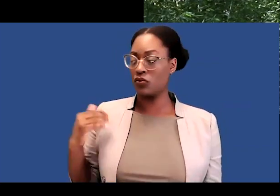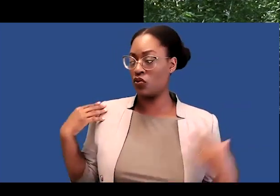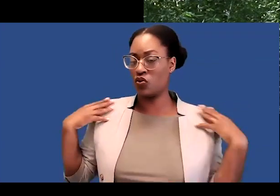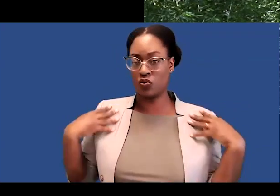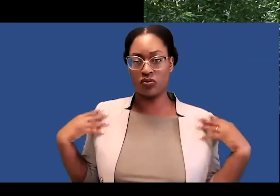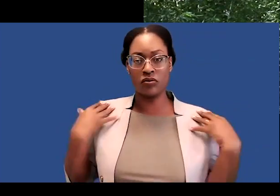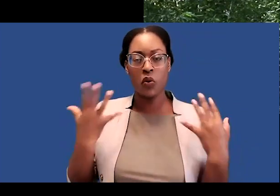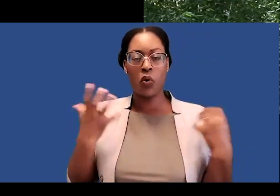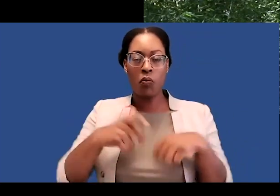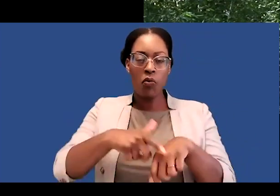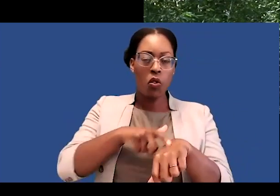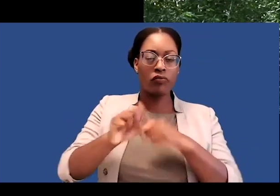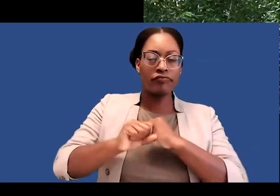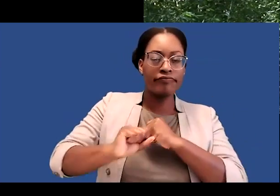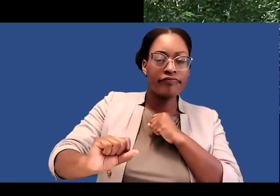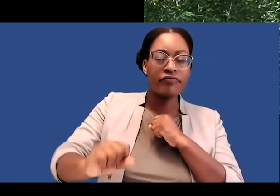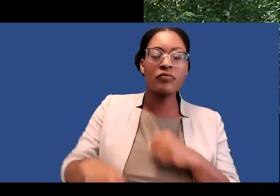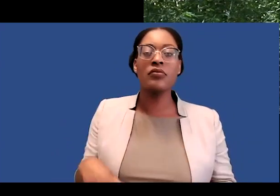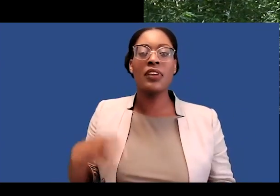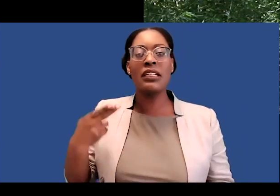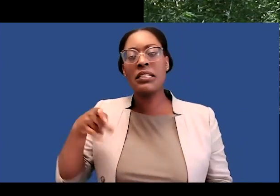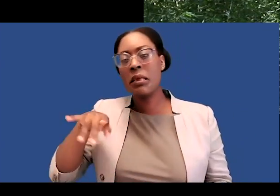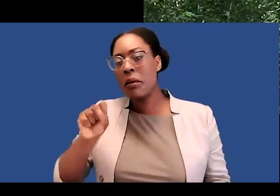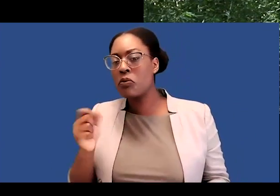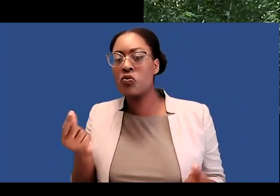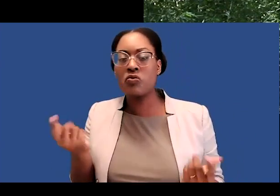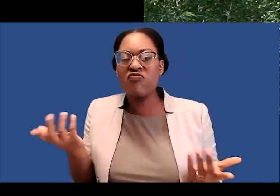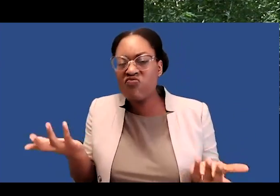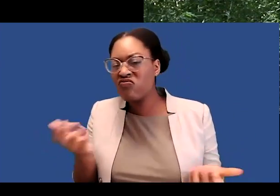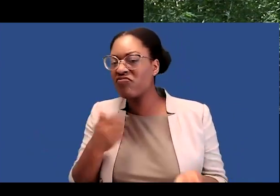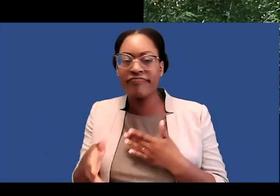shoulders. It doesn't really matter what the hips do as long as they're not strained.